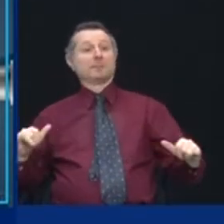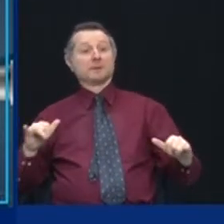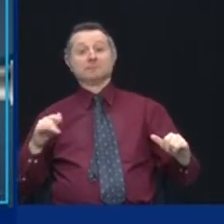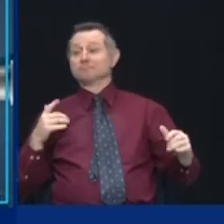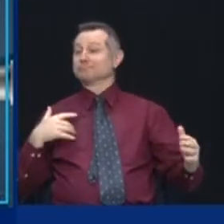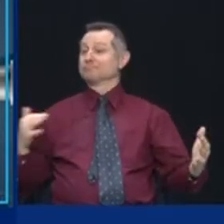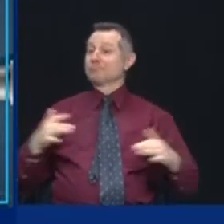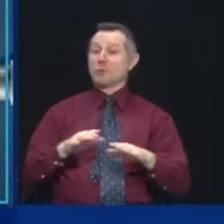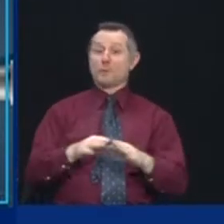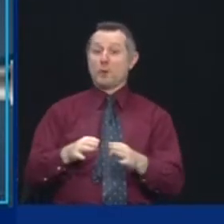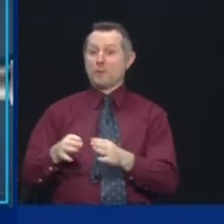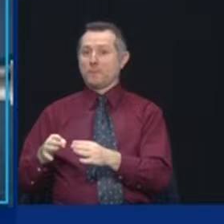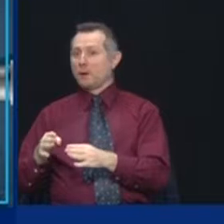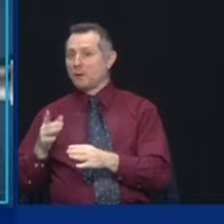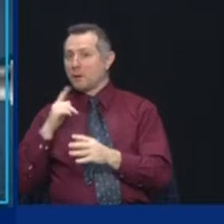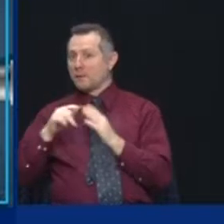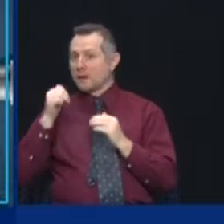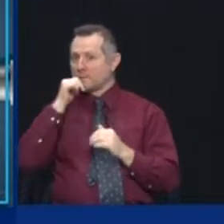continue to watch the numbers every day.